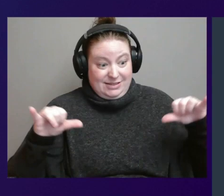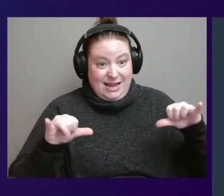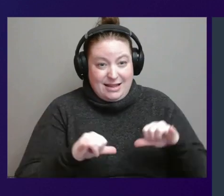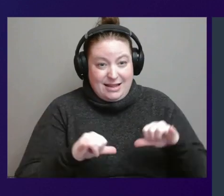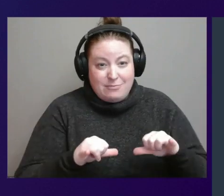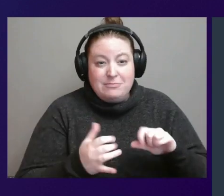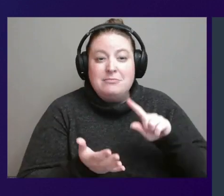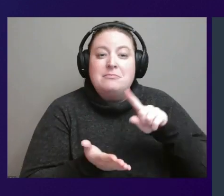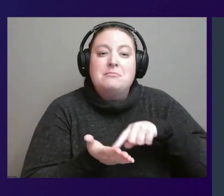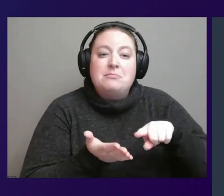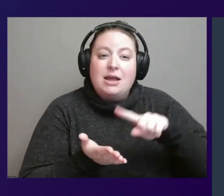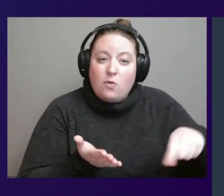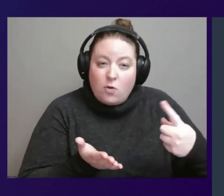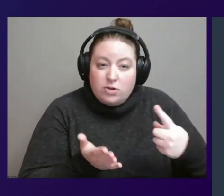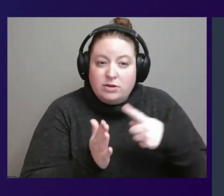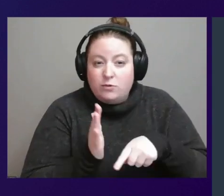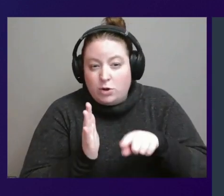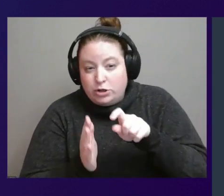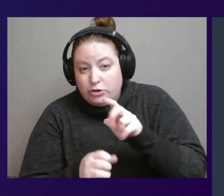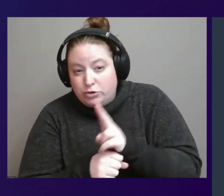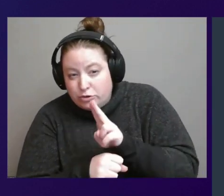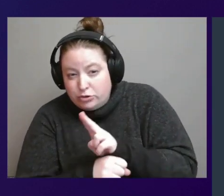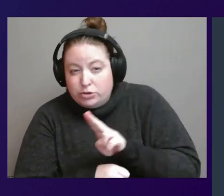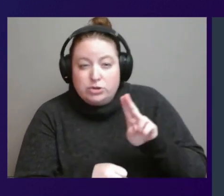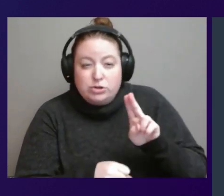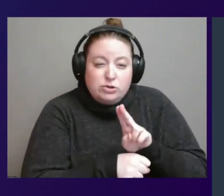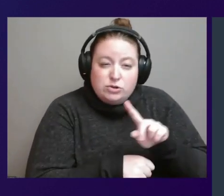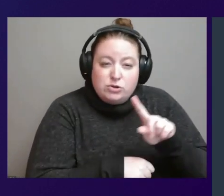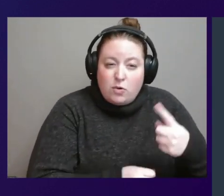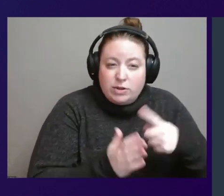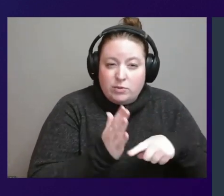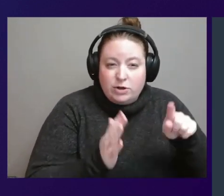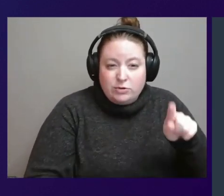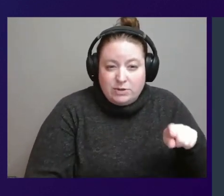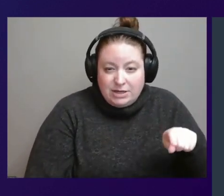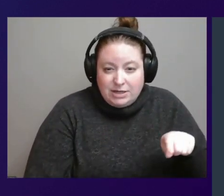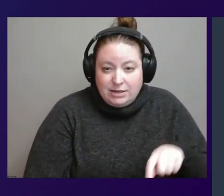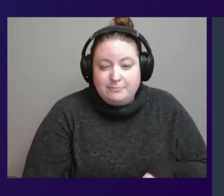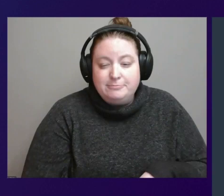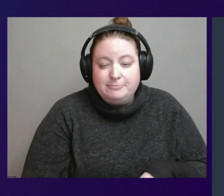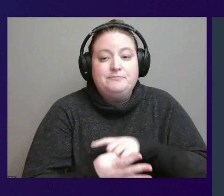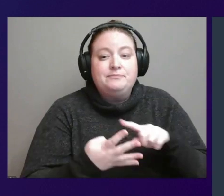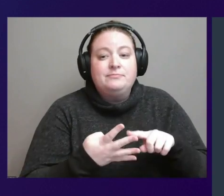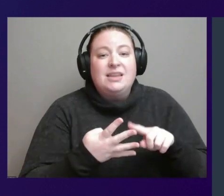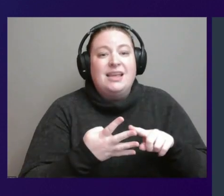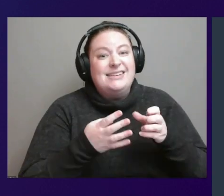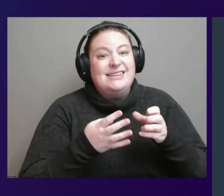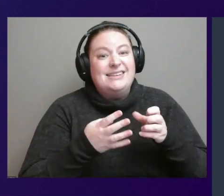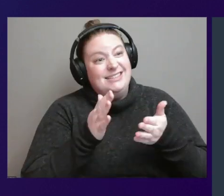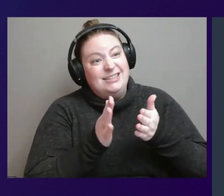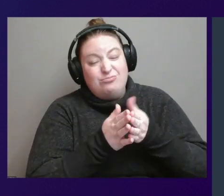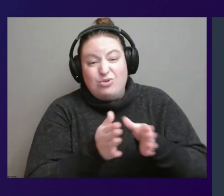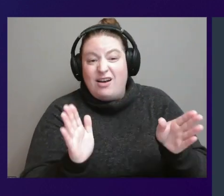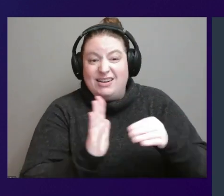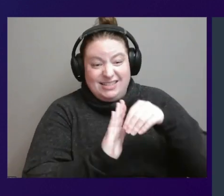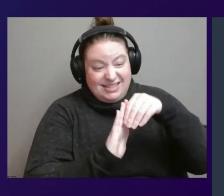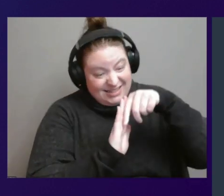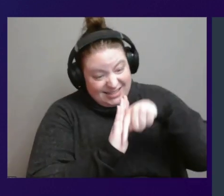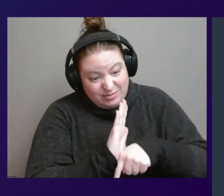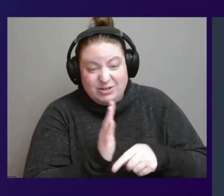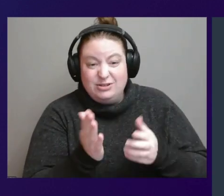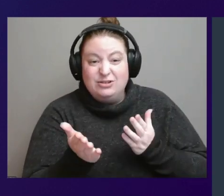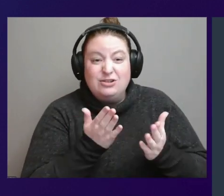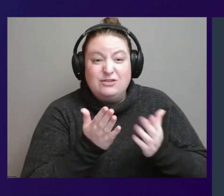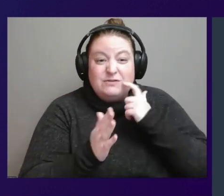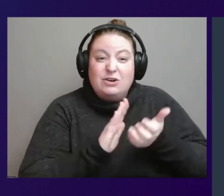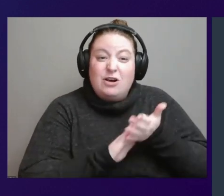use only what you need. Second, AWS offers you the broadest and deepest set of services to help you create operational efficiencies and